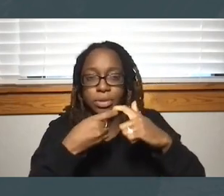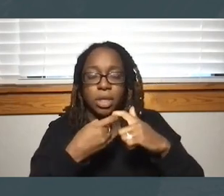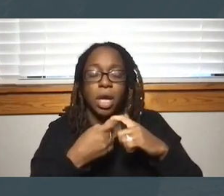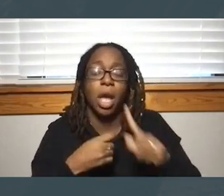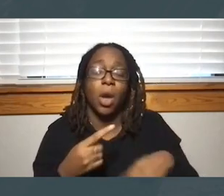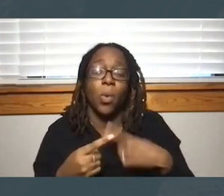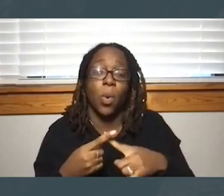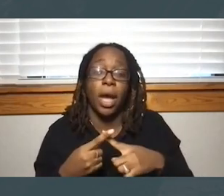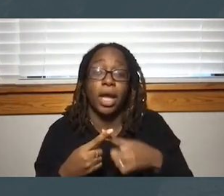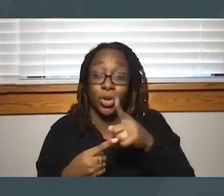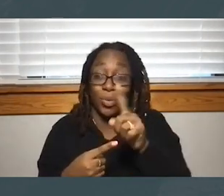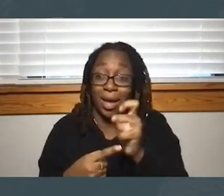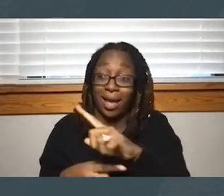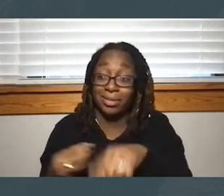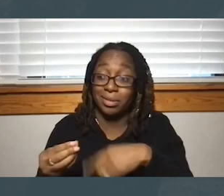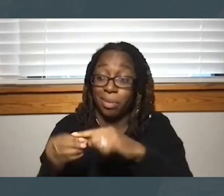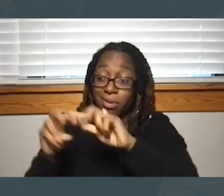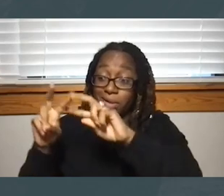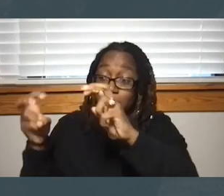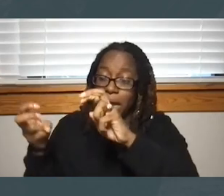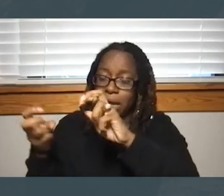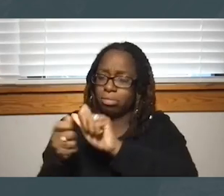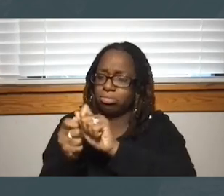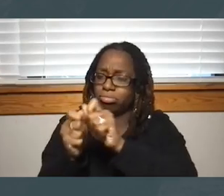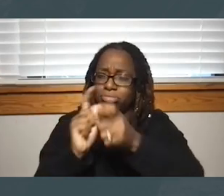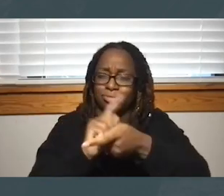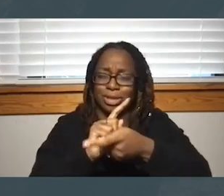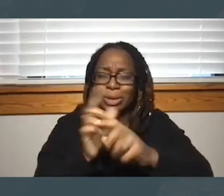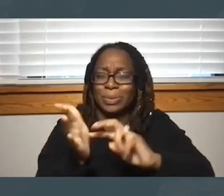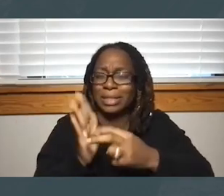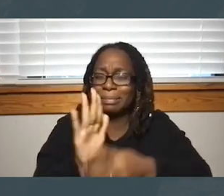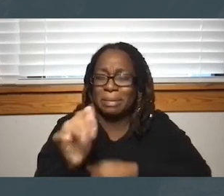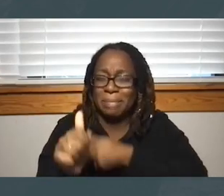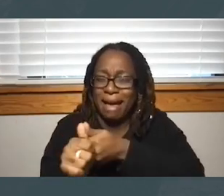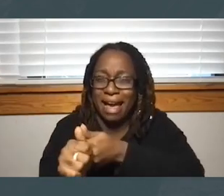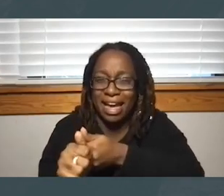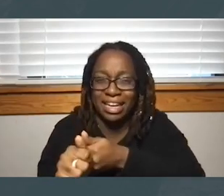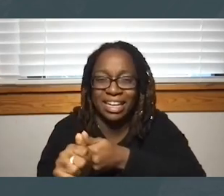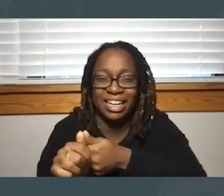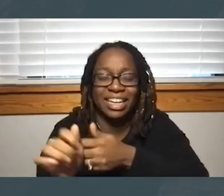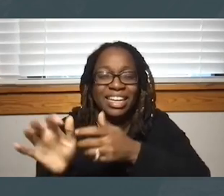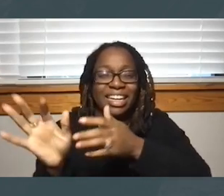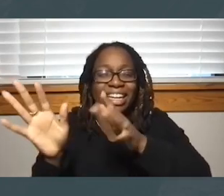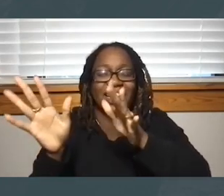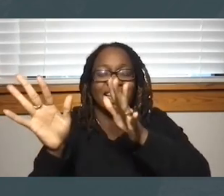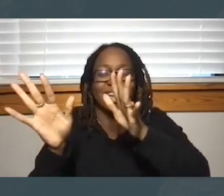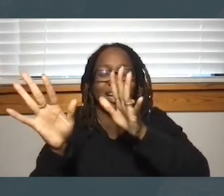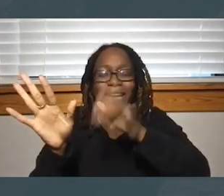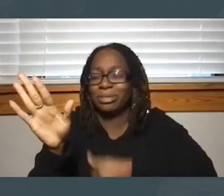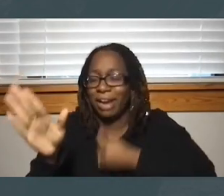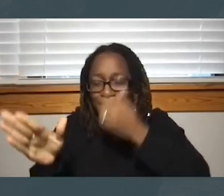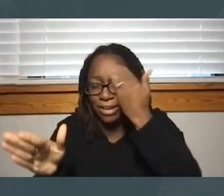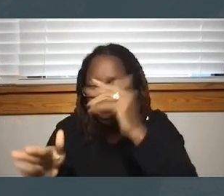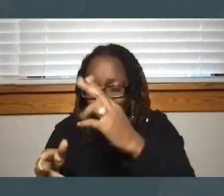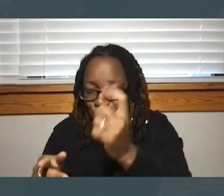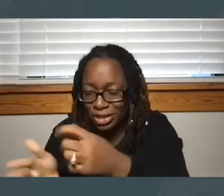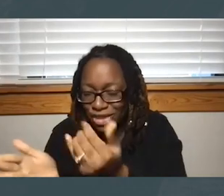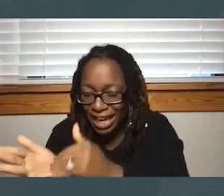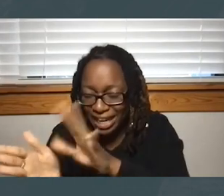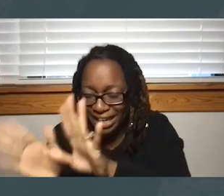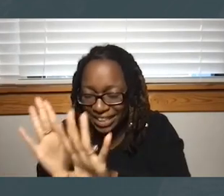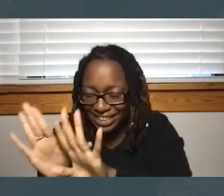It just, what's it again? It's, I'm terrible with language. The title, yeah, in French. The